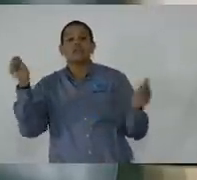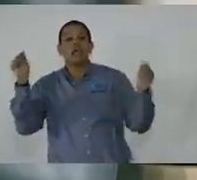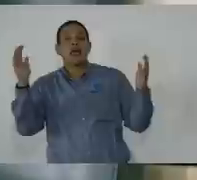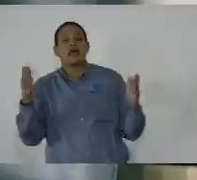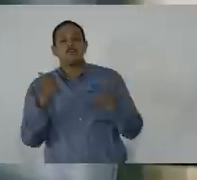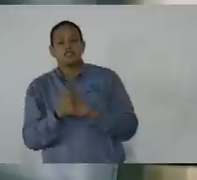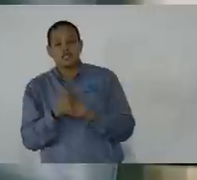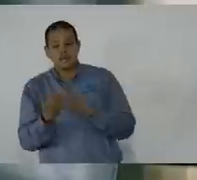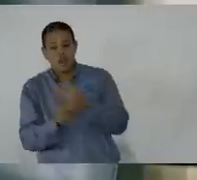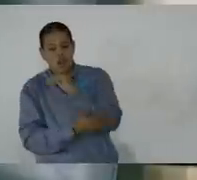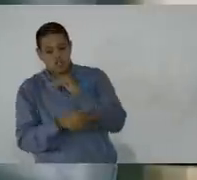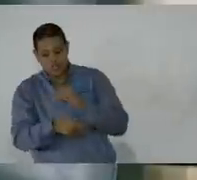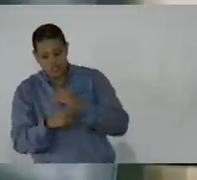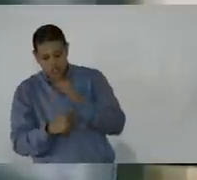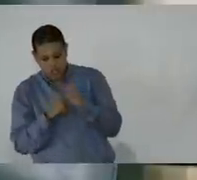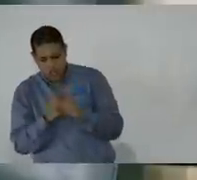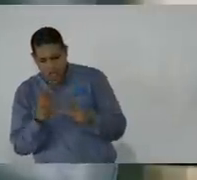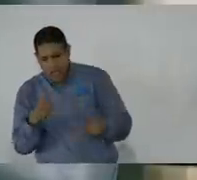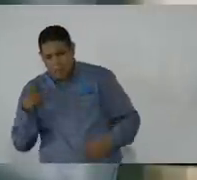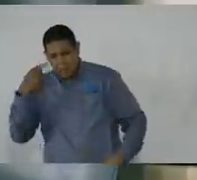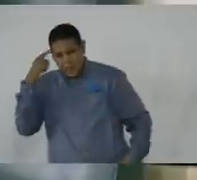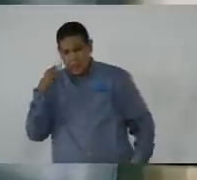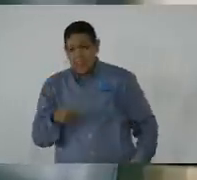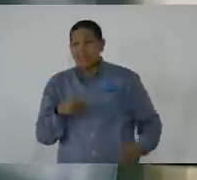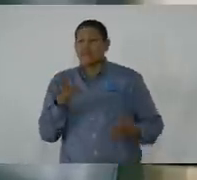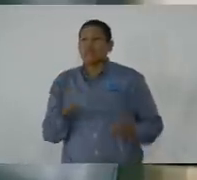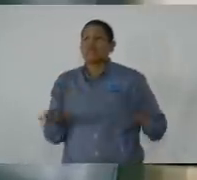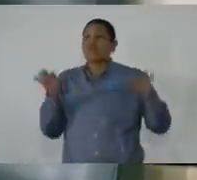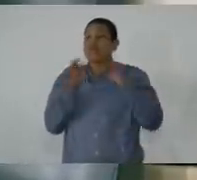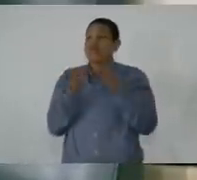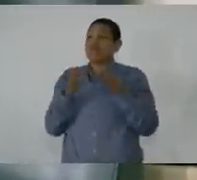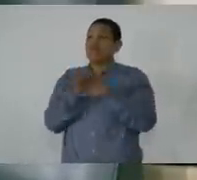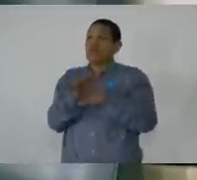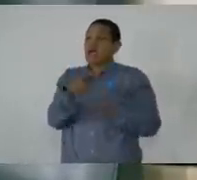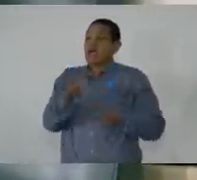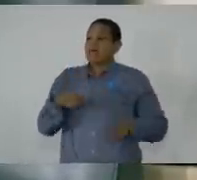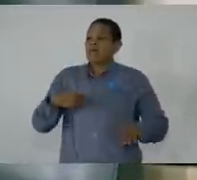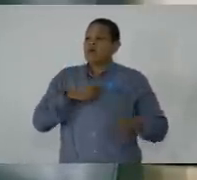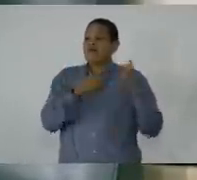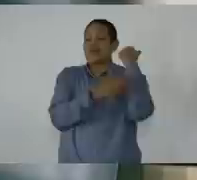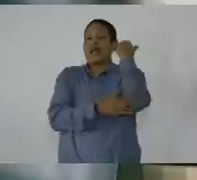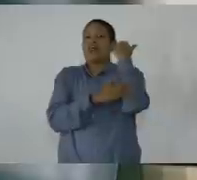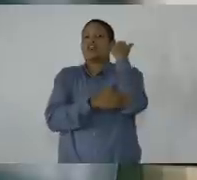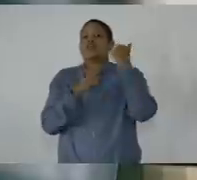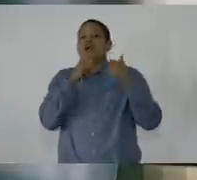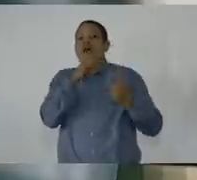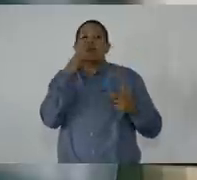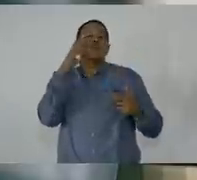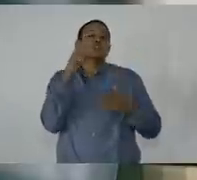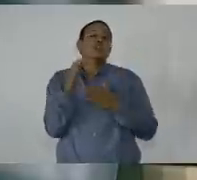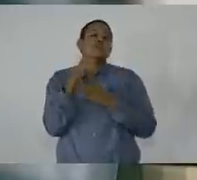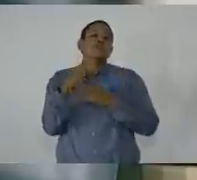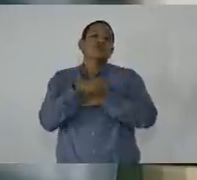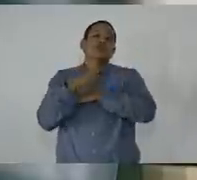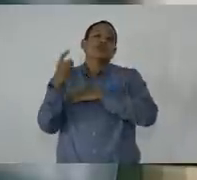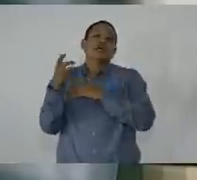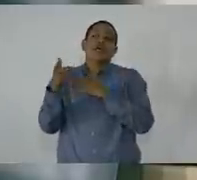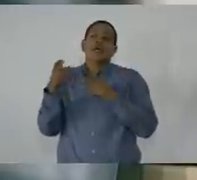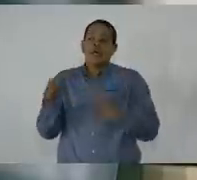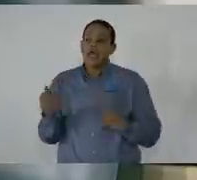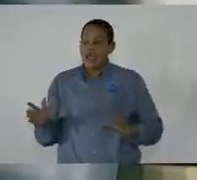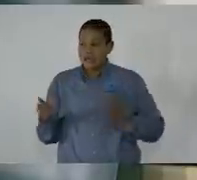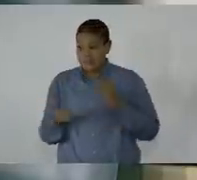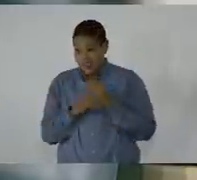as a country this year. I think it is integral that we have a National Agriculture and Fisheries Day